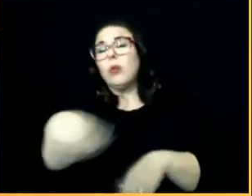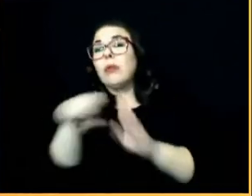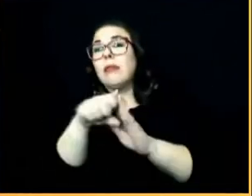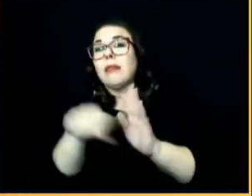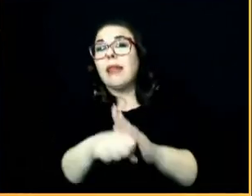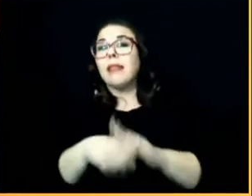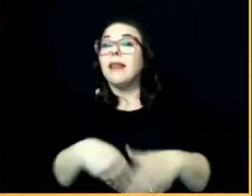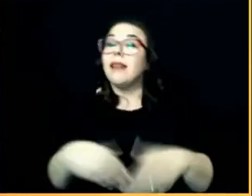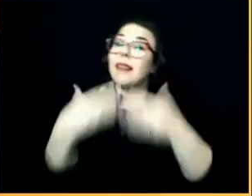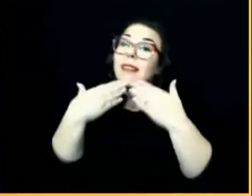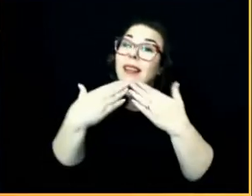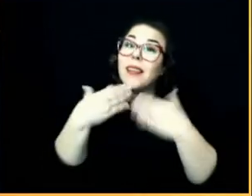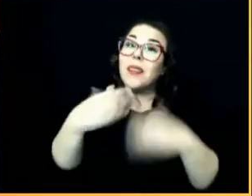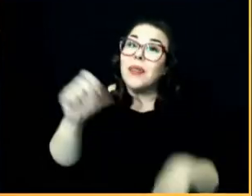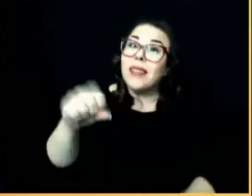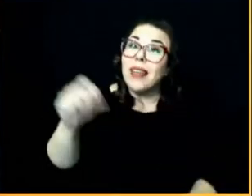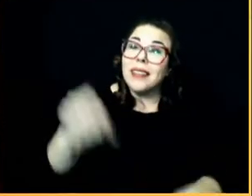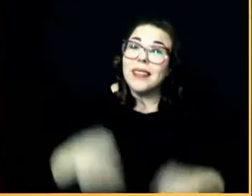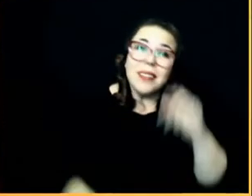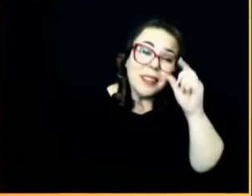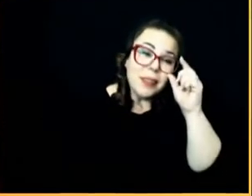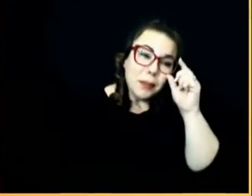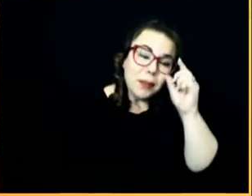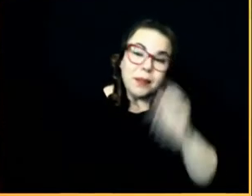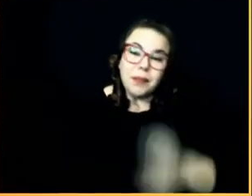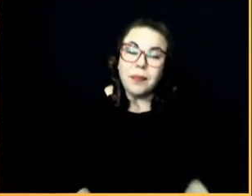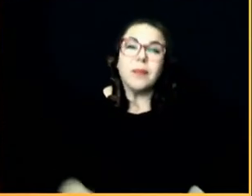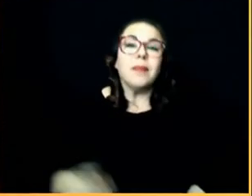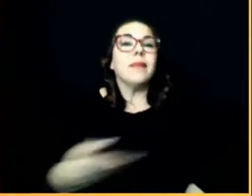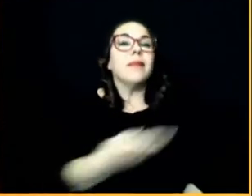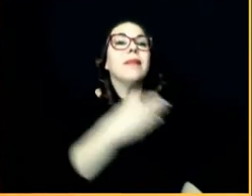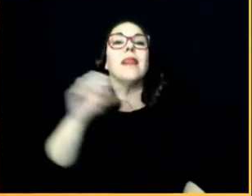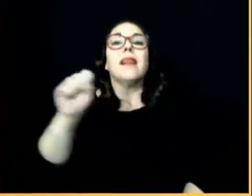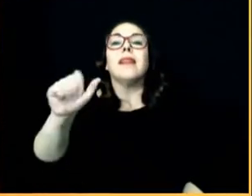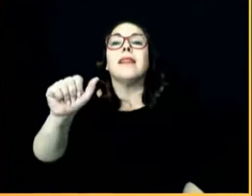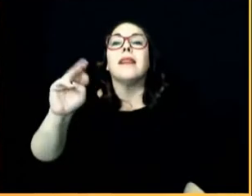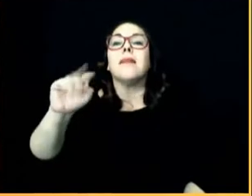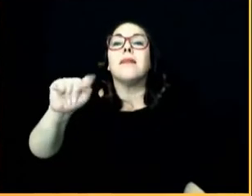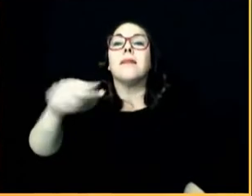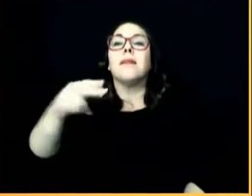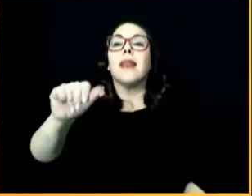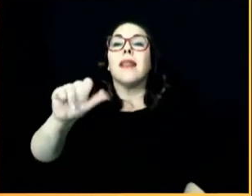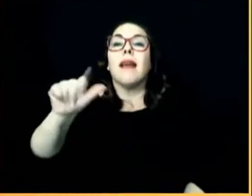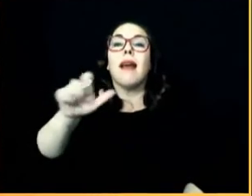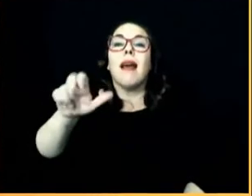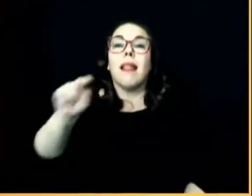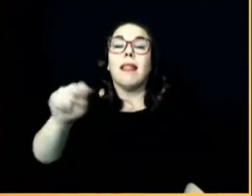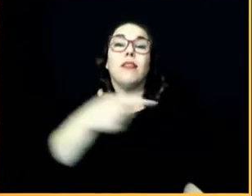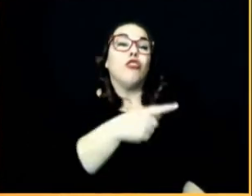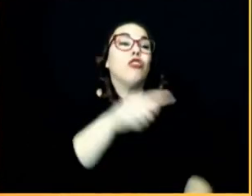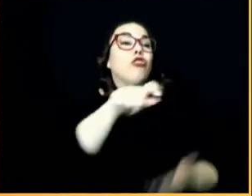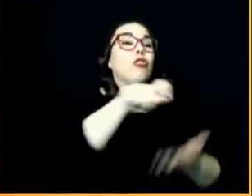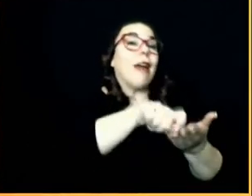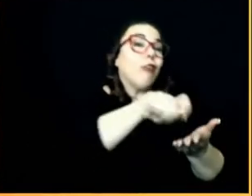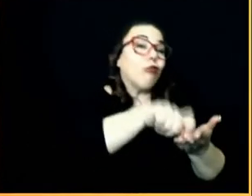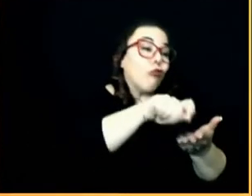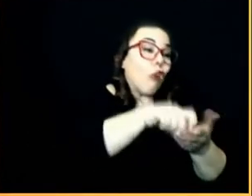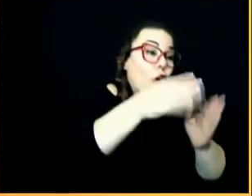a pleasure. Of course. That was Samantha Allen, who is a journalist, author